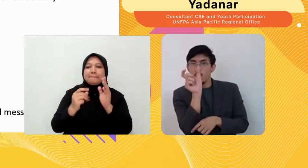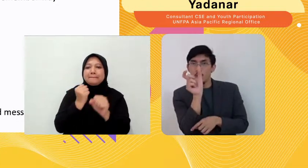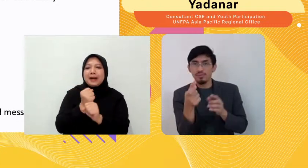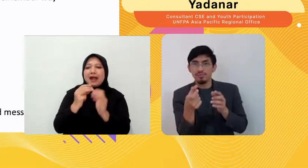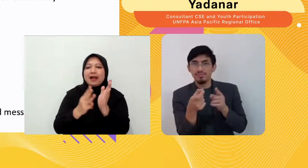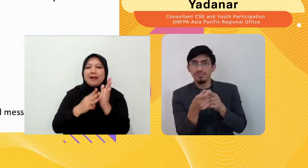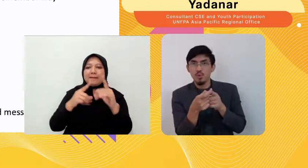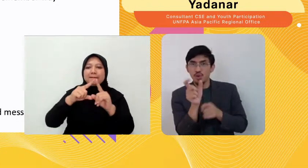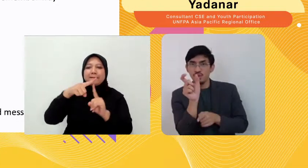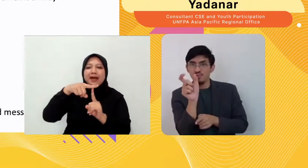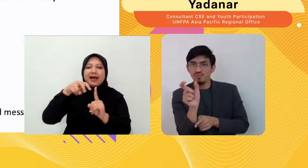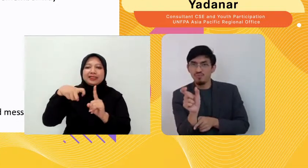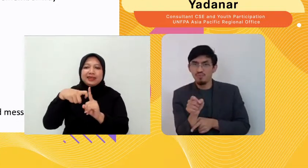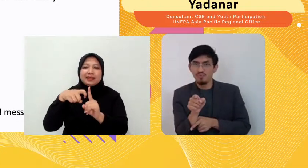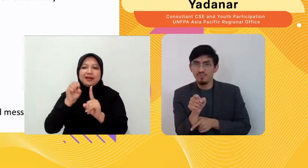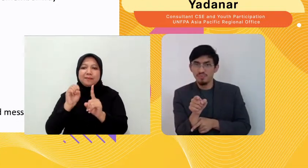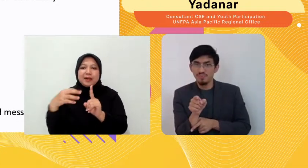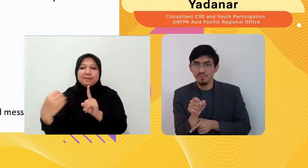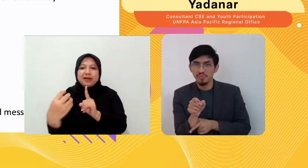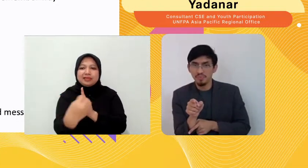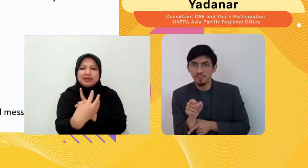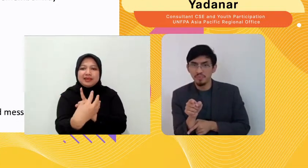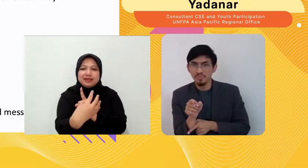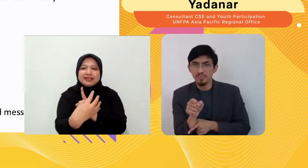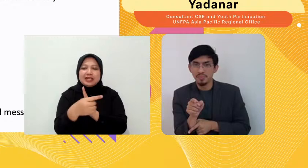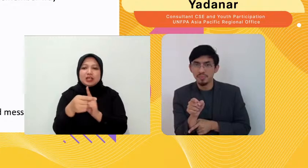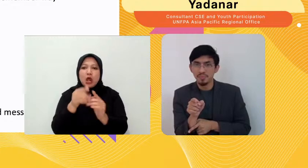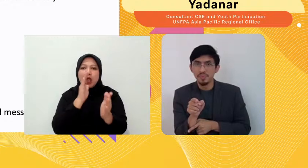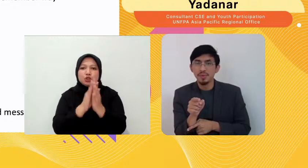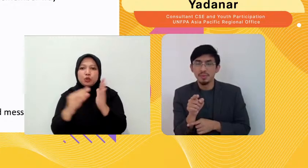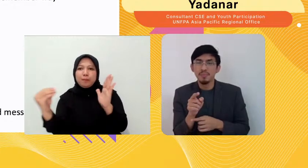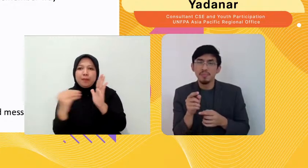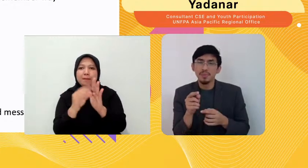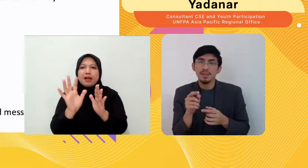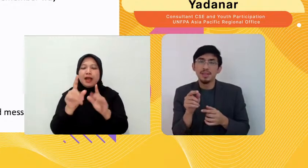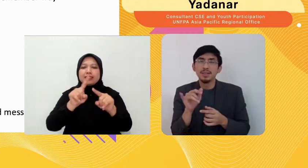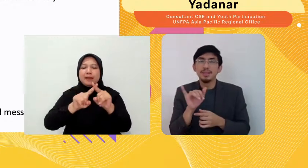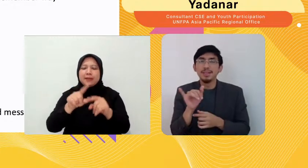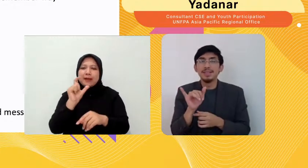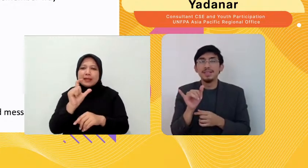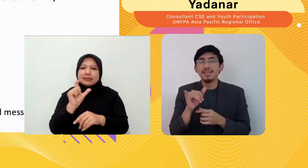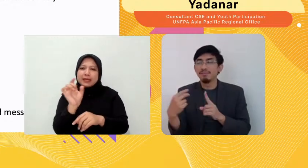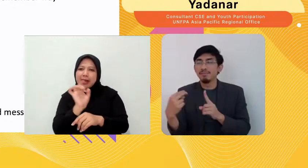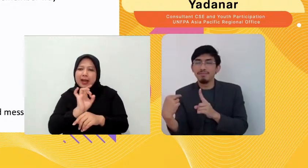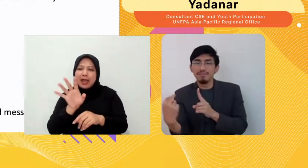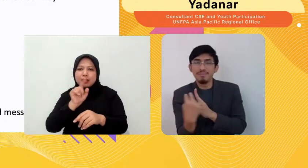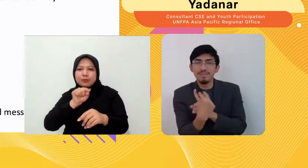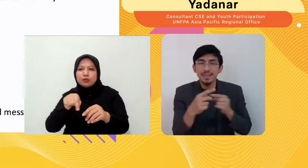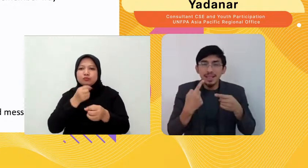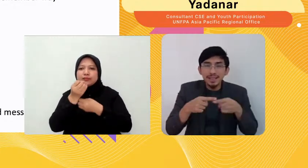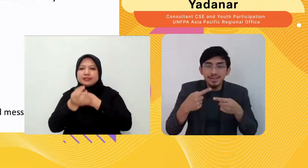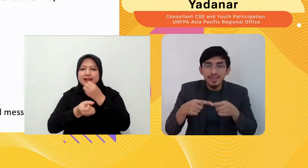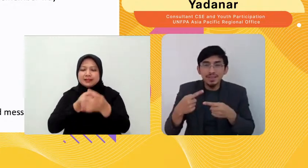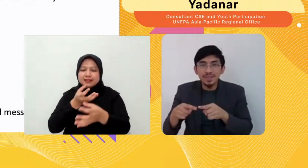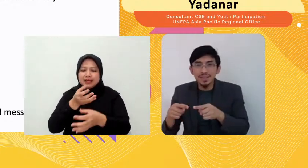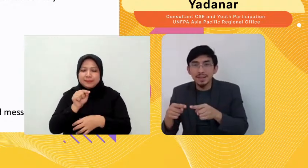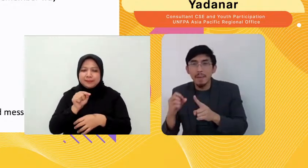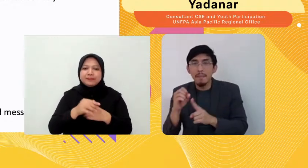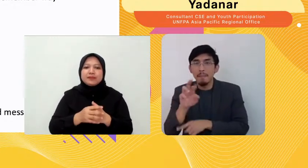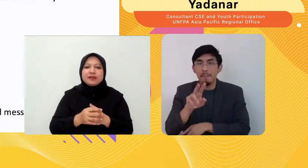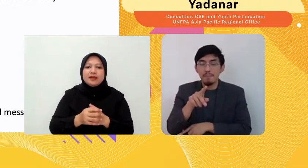is whether the DSE content utilize relevant visual and image that are appropriate and that